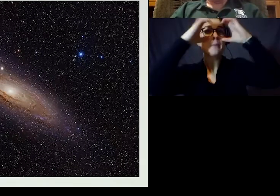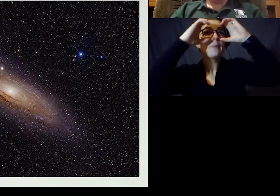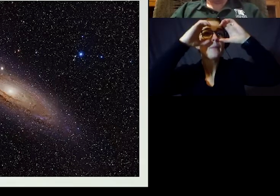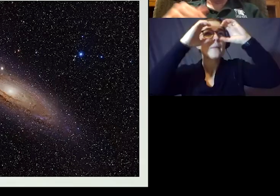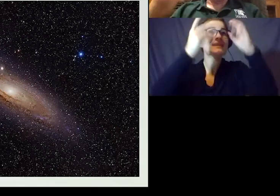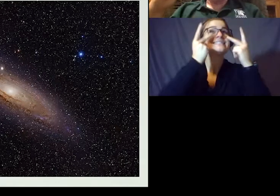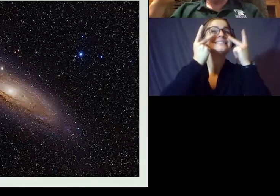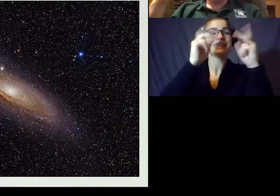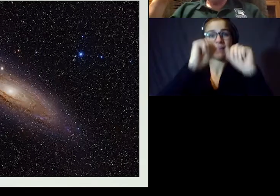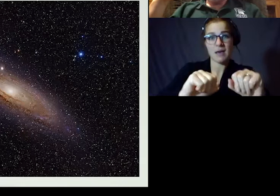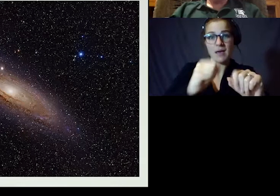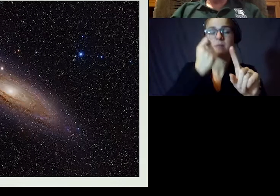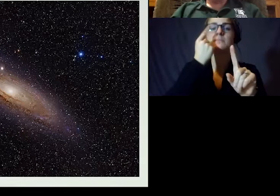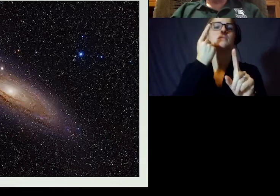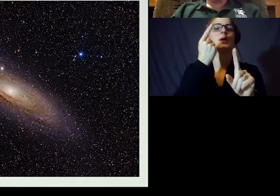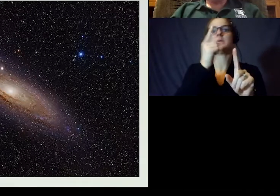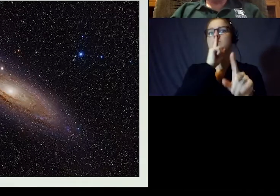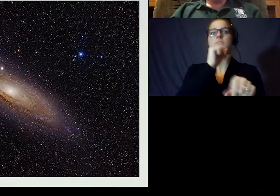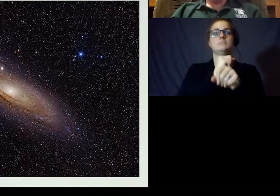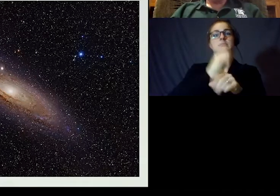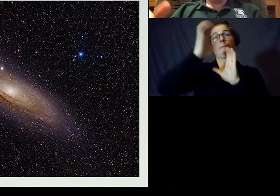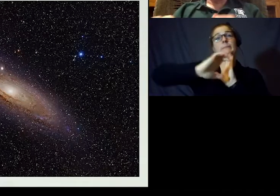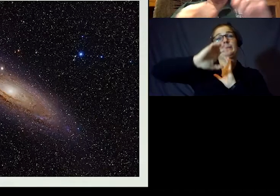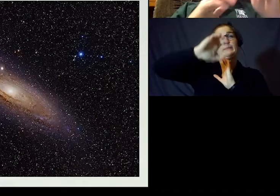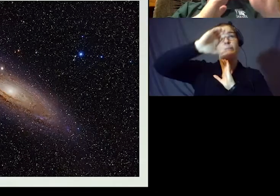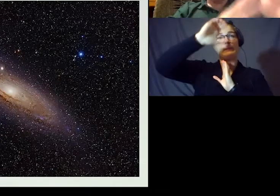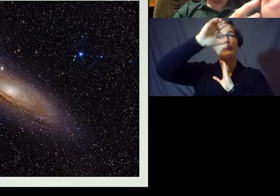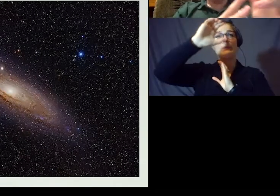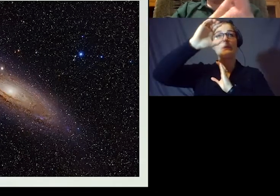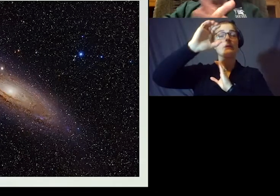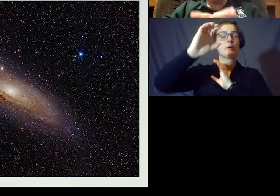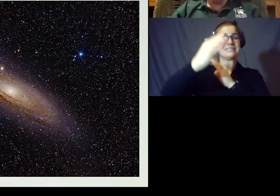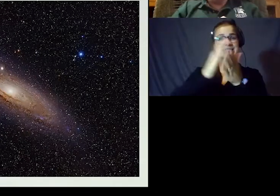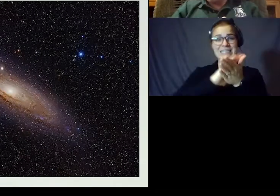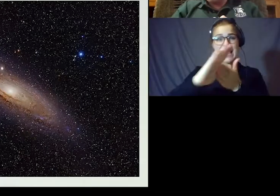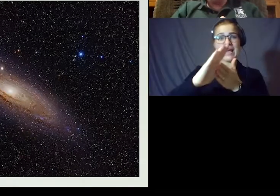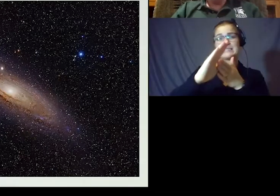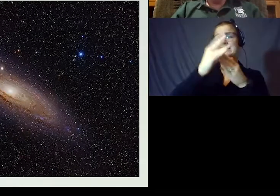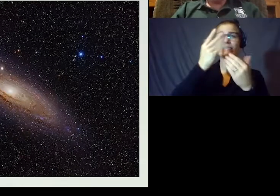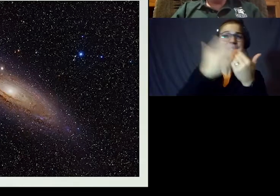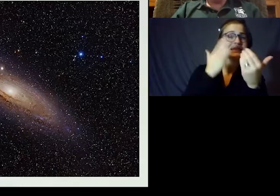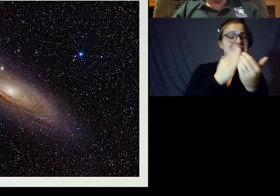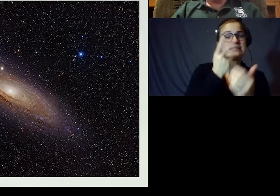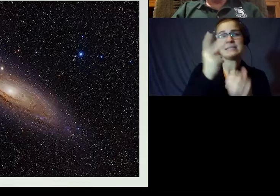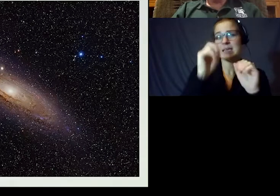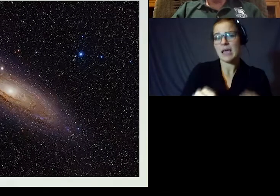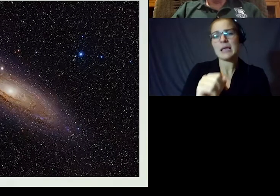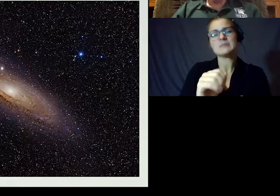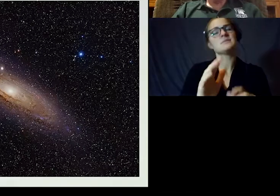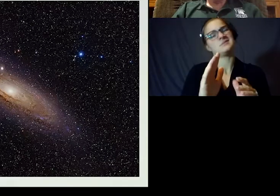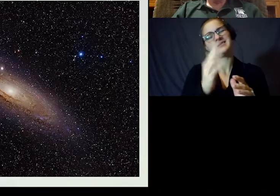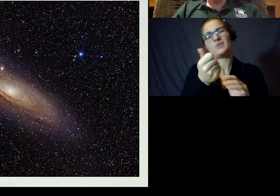but from when it's really like up there in the sky in the morning to when it's really nice in the sky, easily seen, it'll be a couple of months.